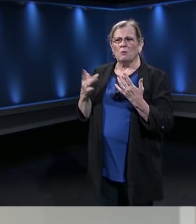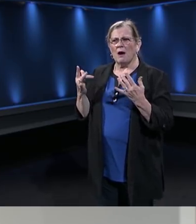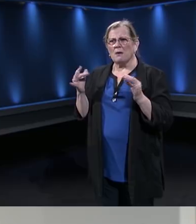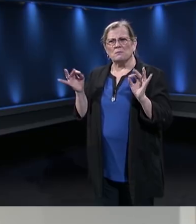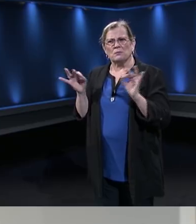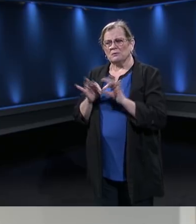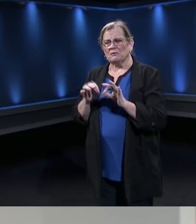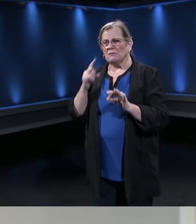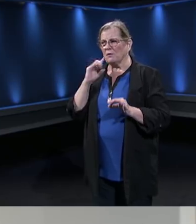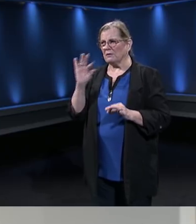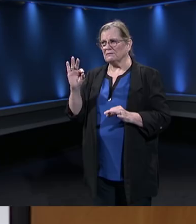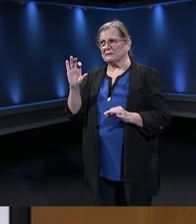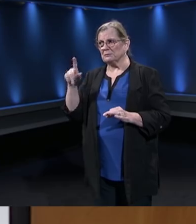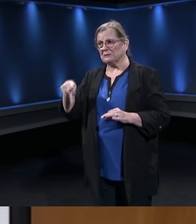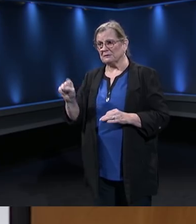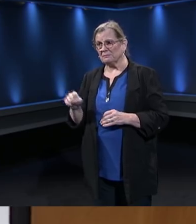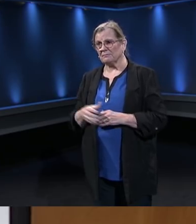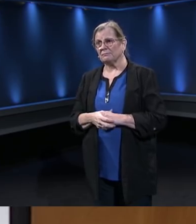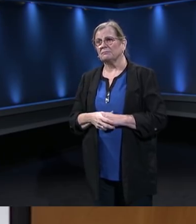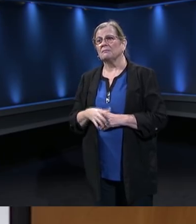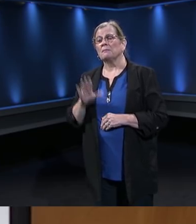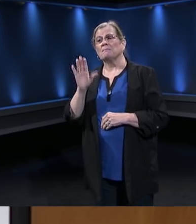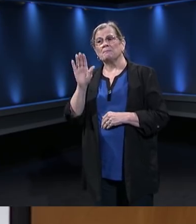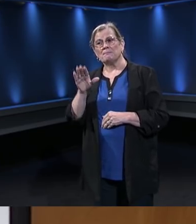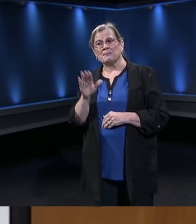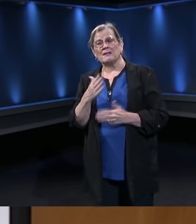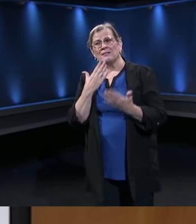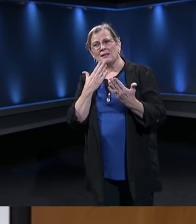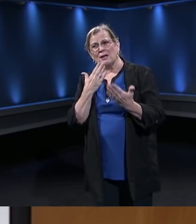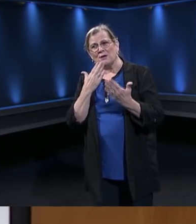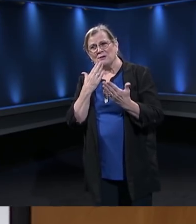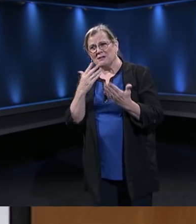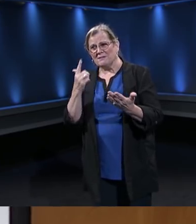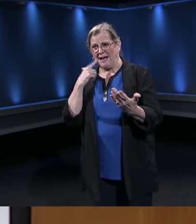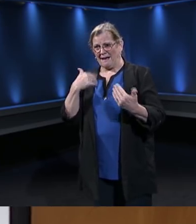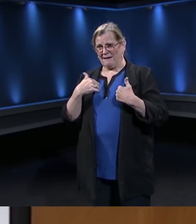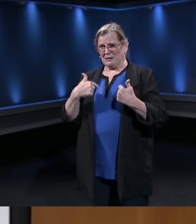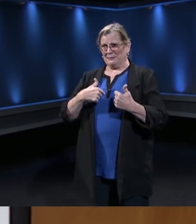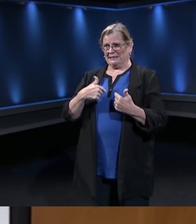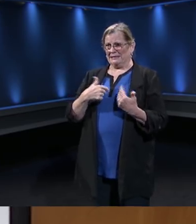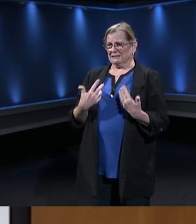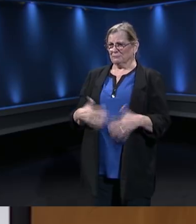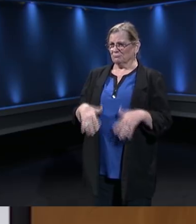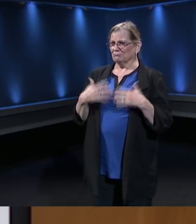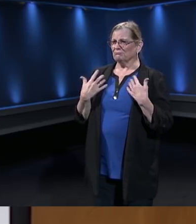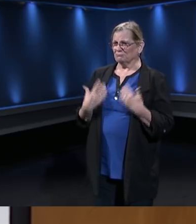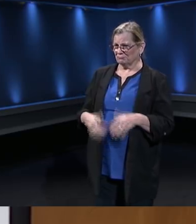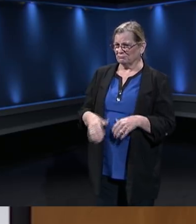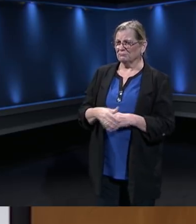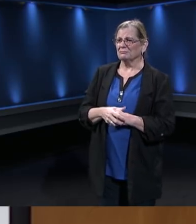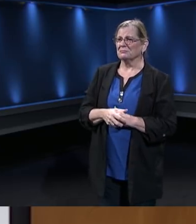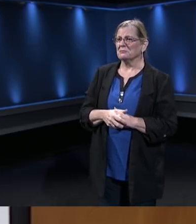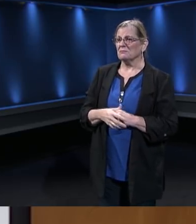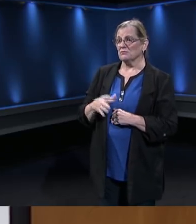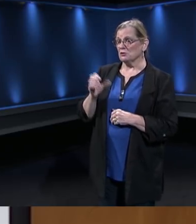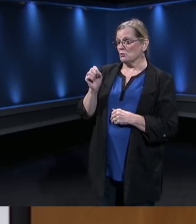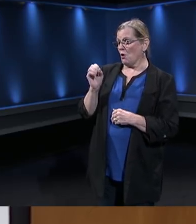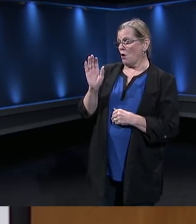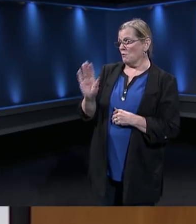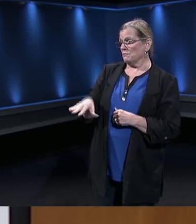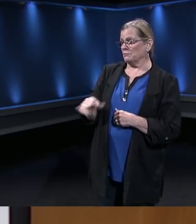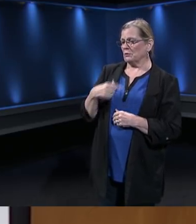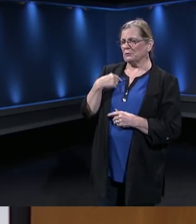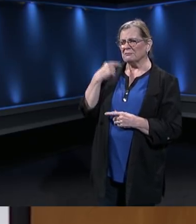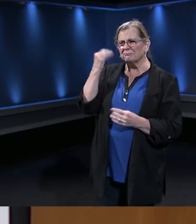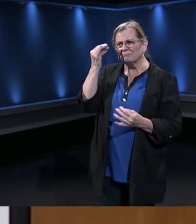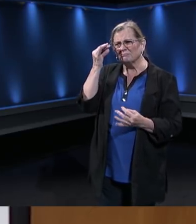Schools? Thank you so much for having me today, and I'm really thrilled that I can speak to this today. So when I think of everything that's